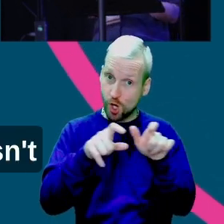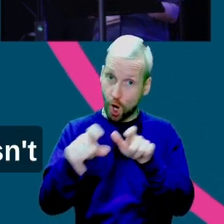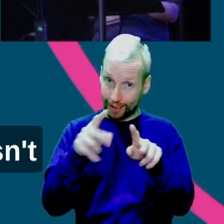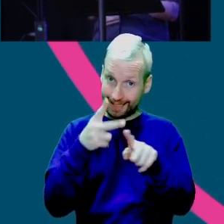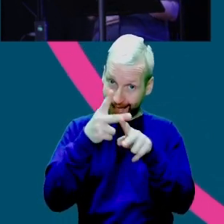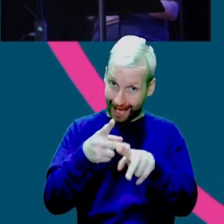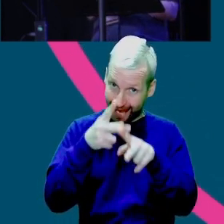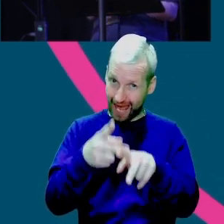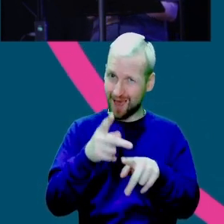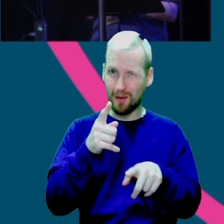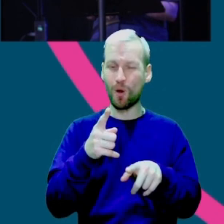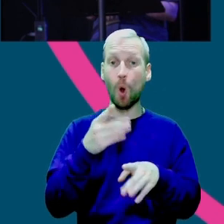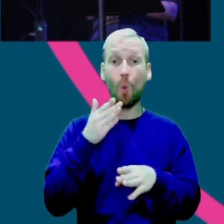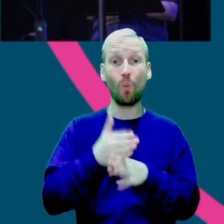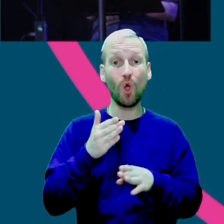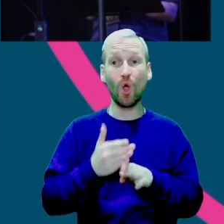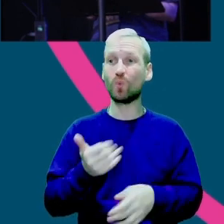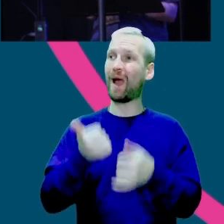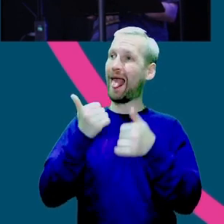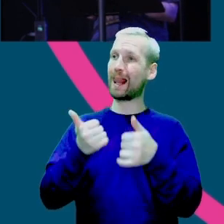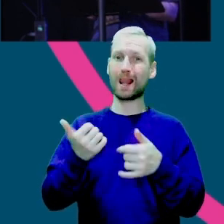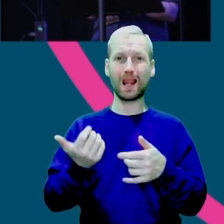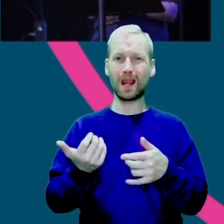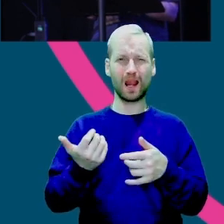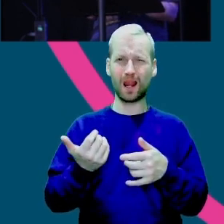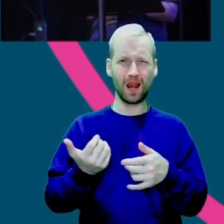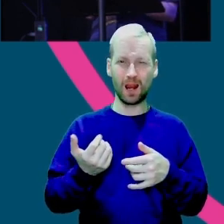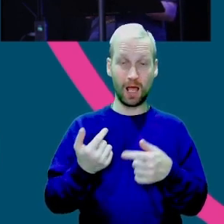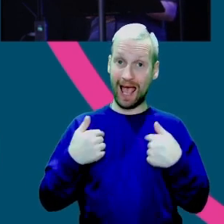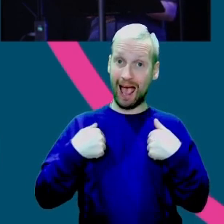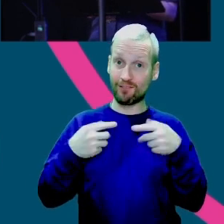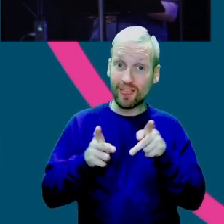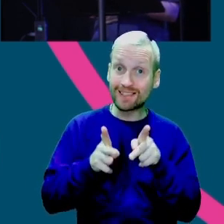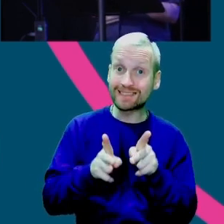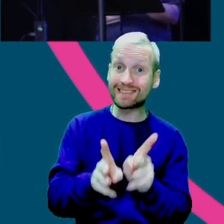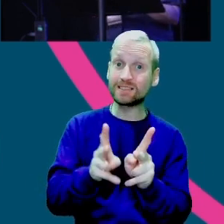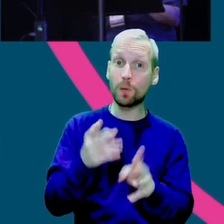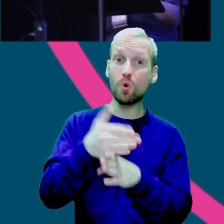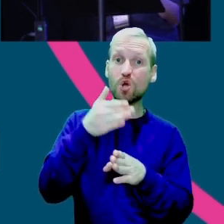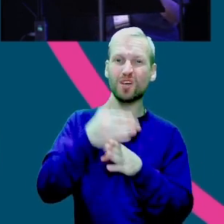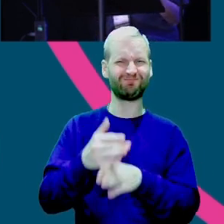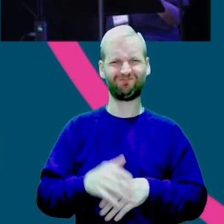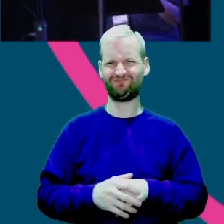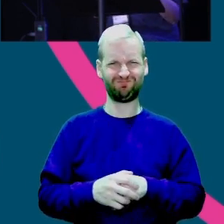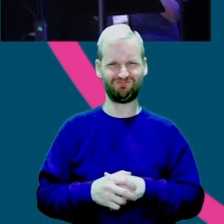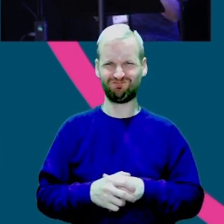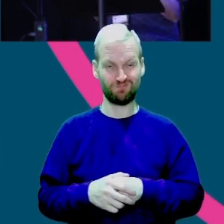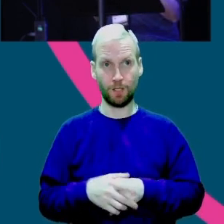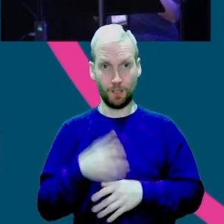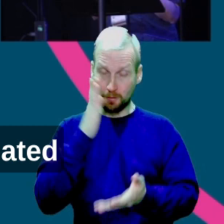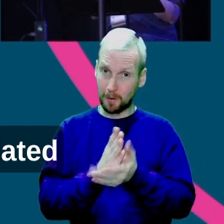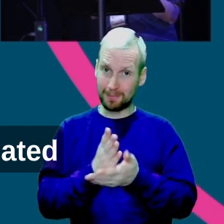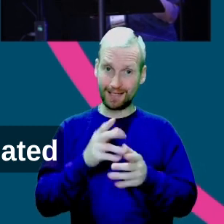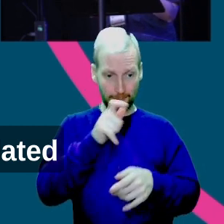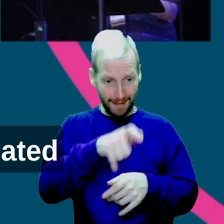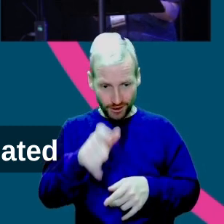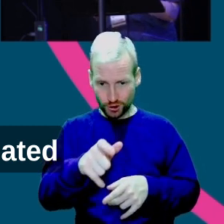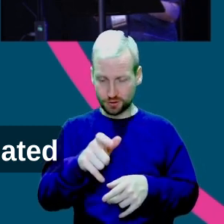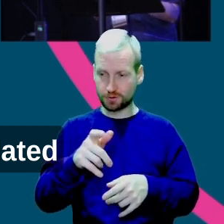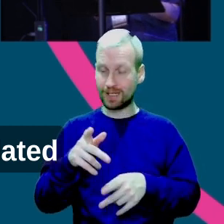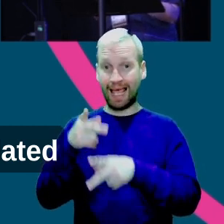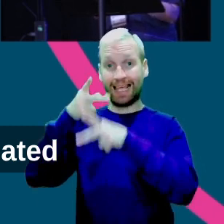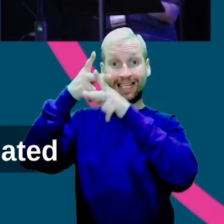provision doesn't work for most carers' health-related needs. Healthcare roles for both patients and carers prioritise